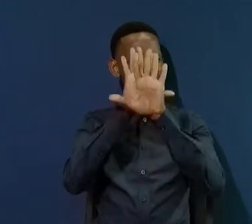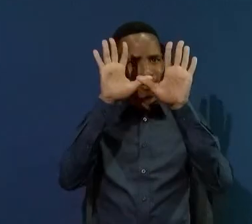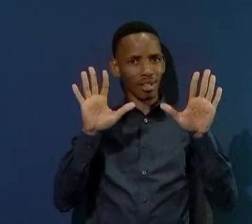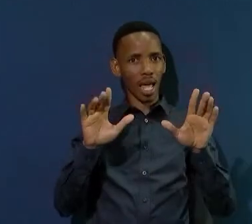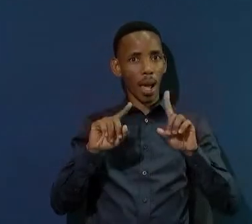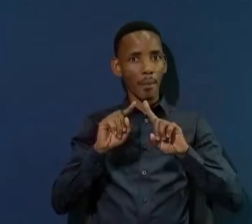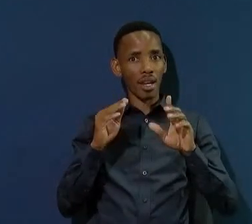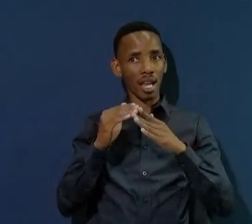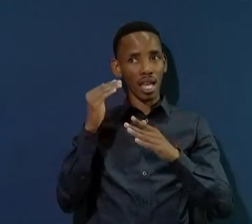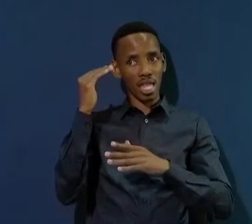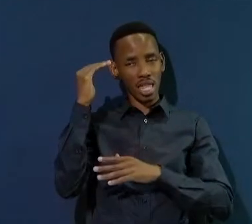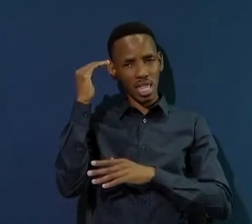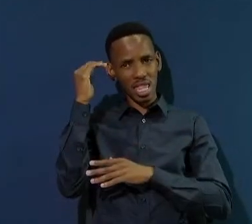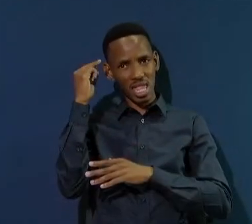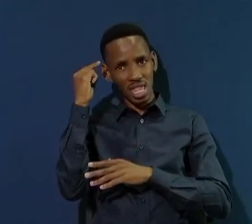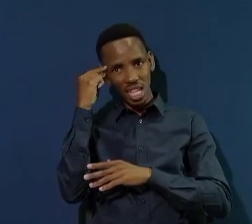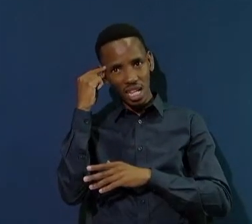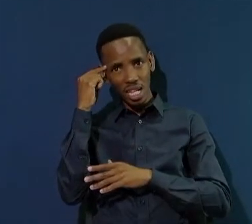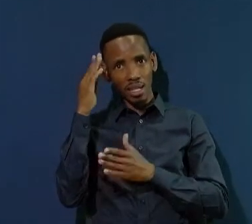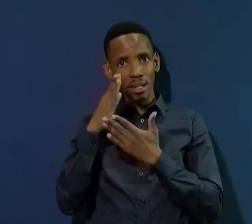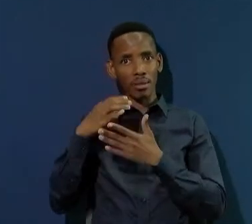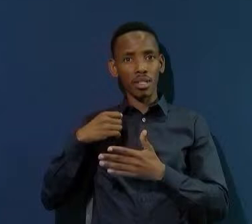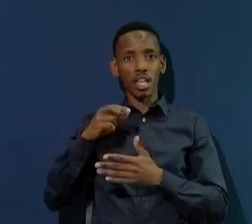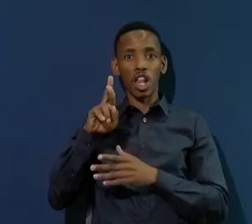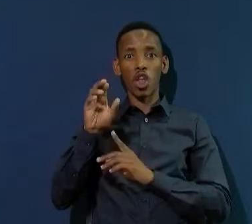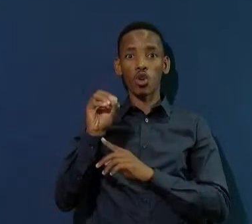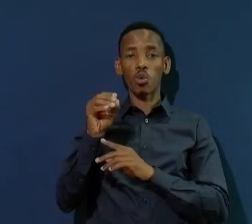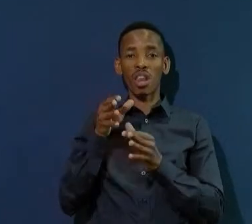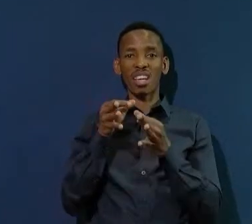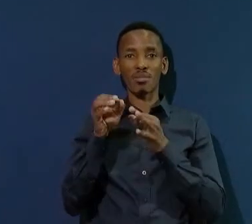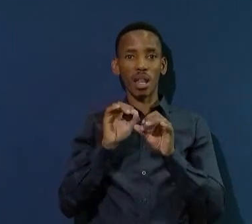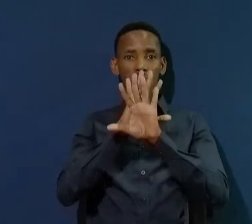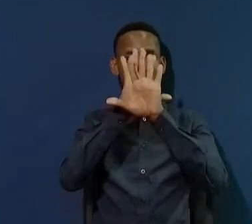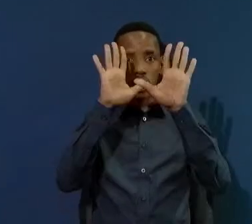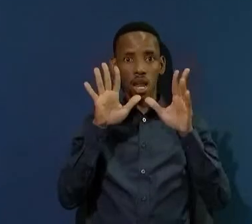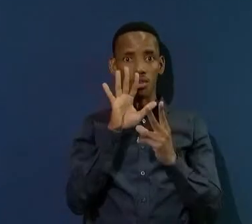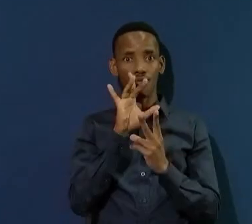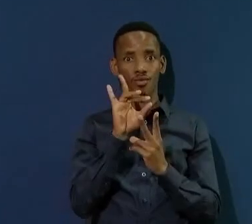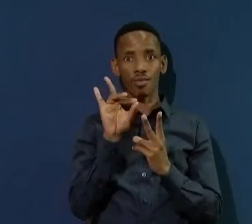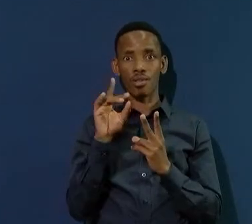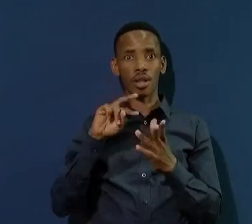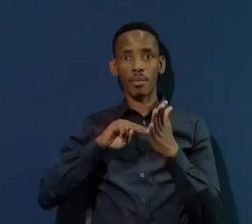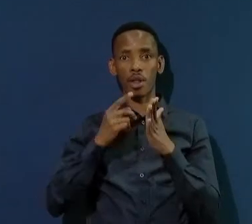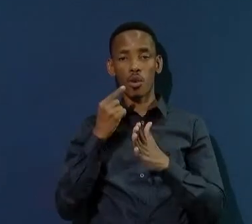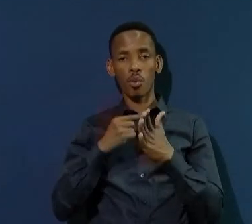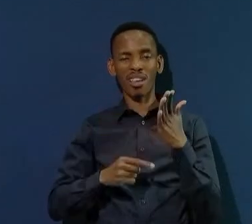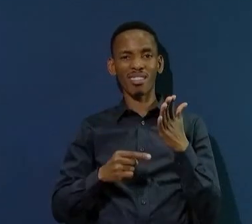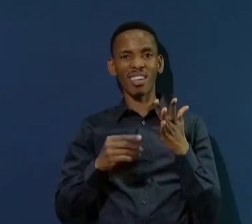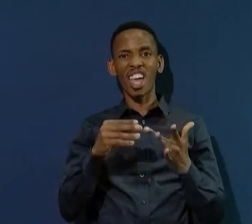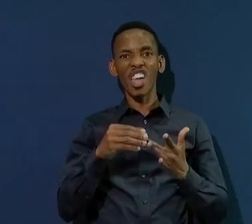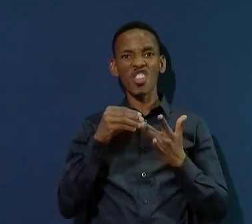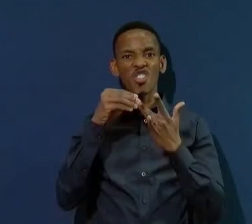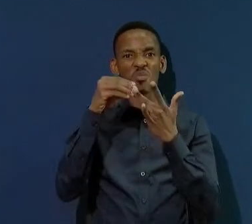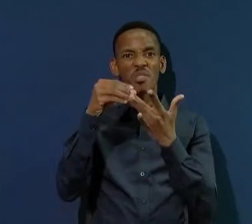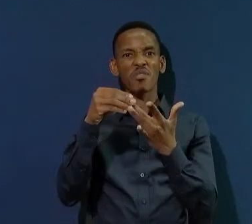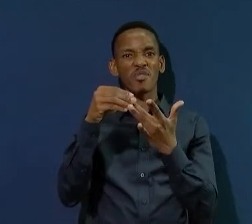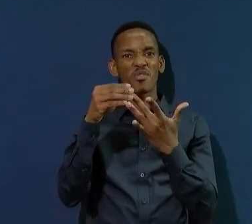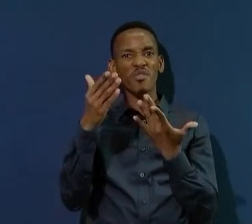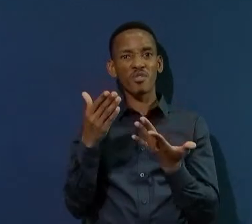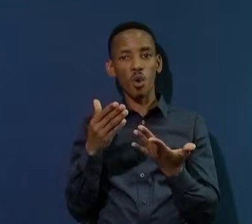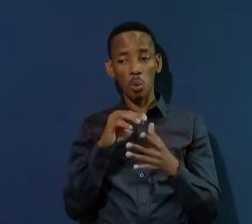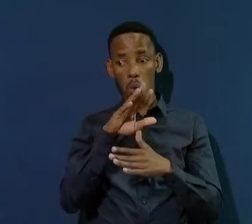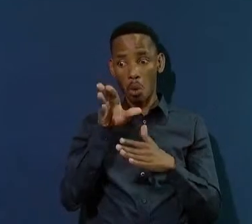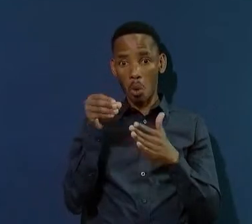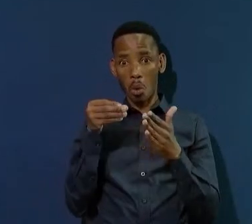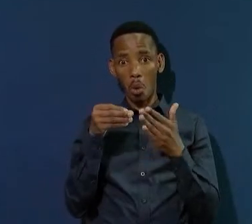le rutla re thusa ka go tlhalosa gore ha re bua ka nomination process re bua ka gaeng especially for those people ba ileng gore ke ntse ke ba